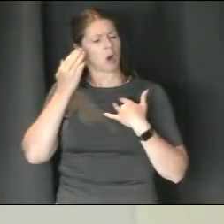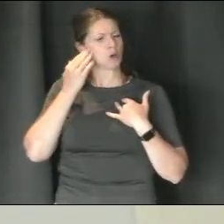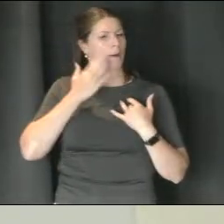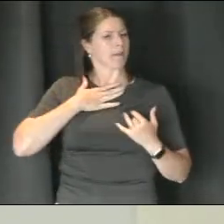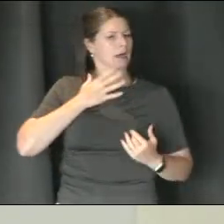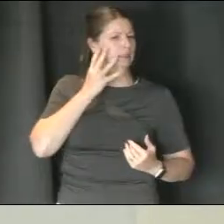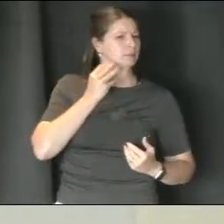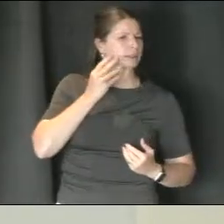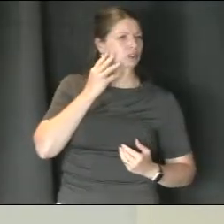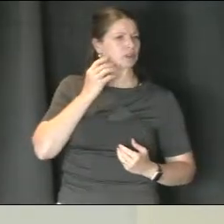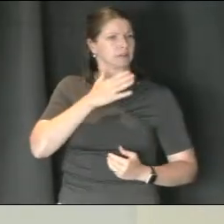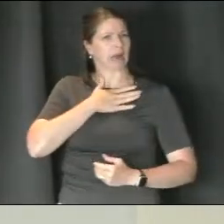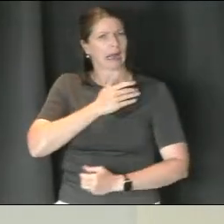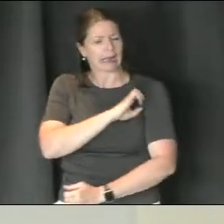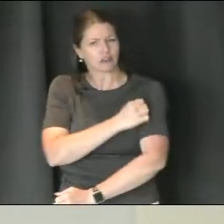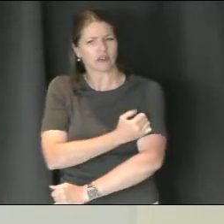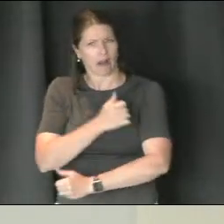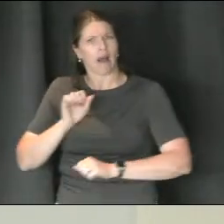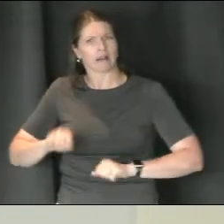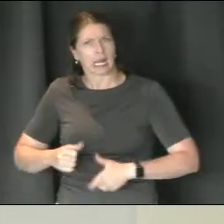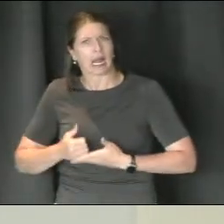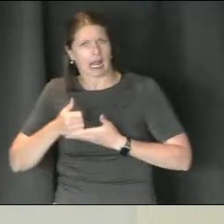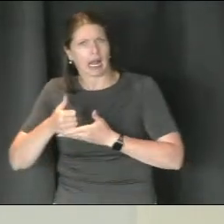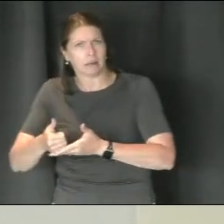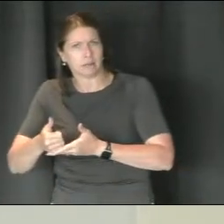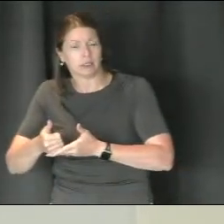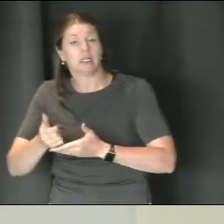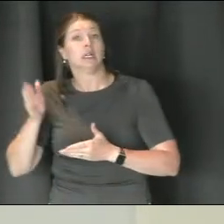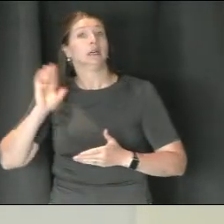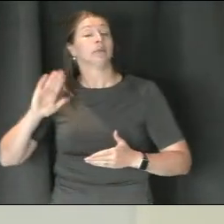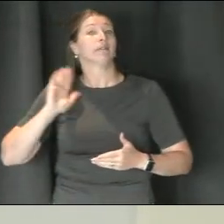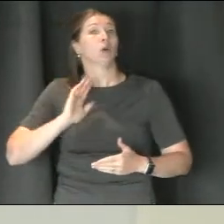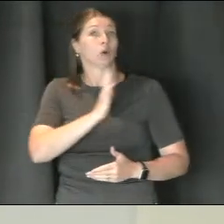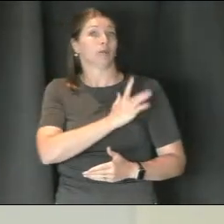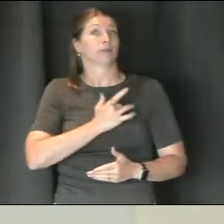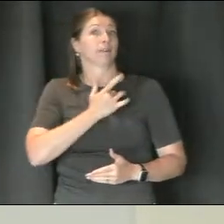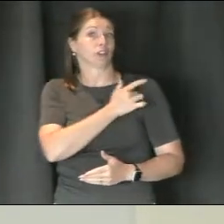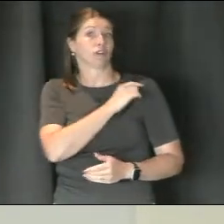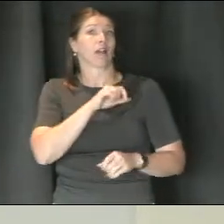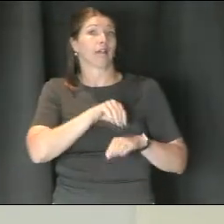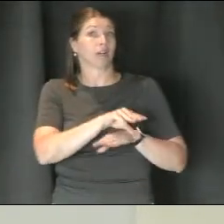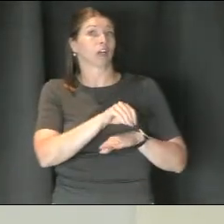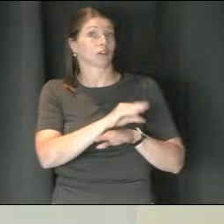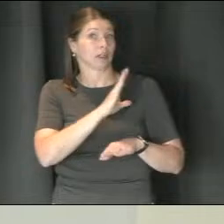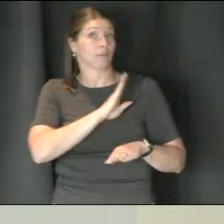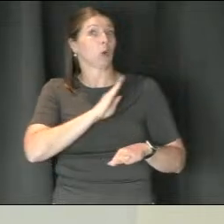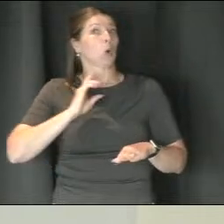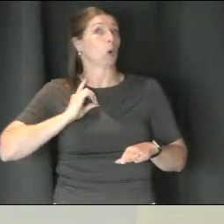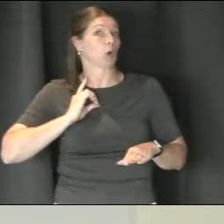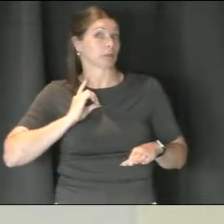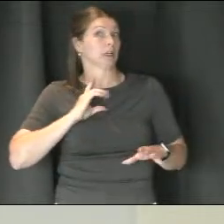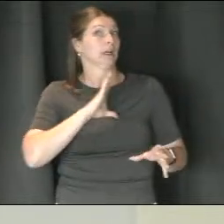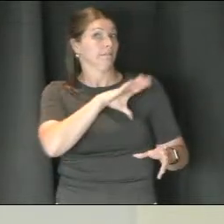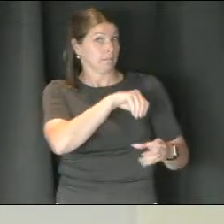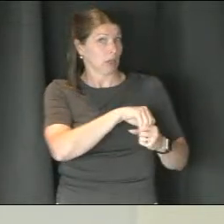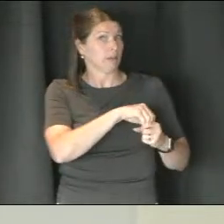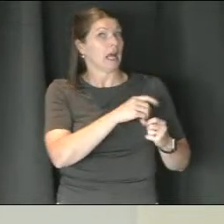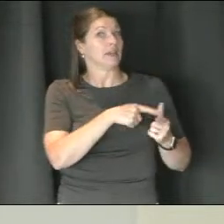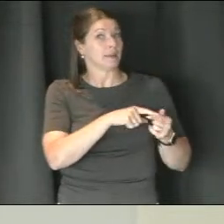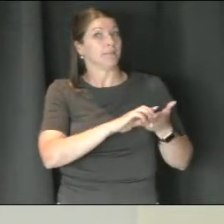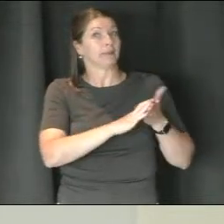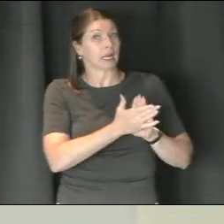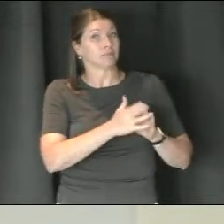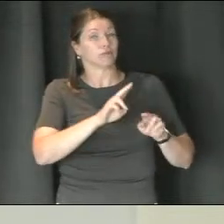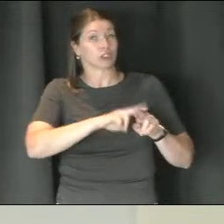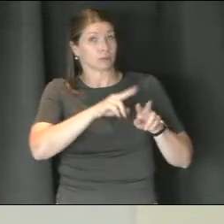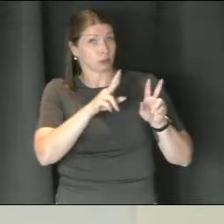Being appointed as a member of the Provincial Advisory Board for Aging and Seniors, then eventually chairperson for 2 terms,